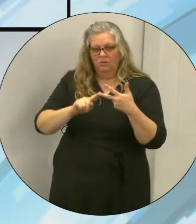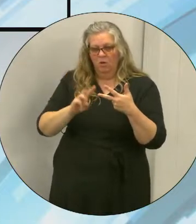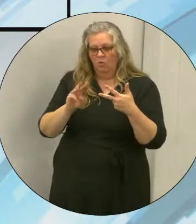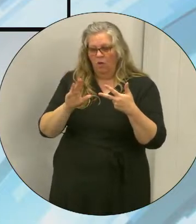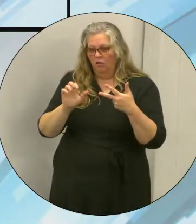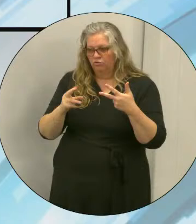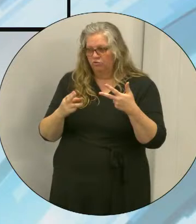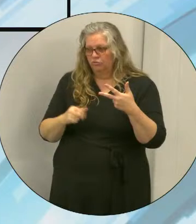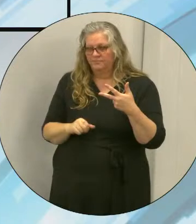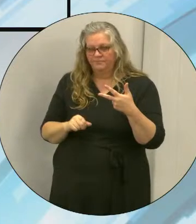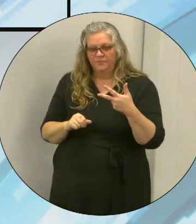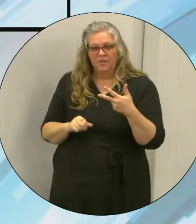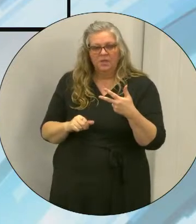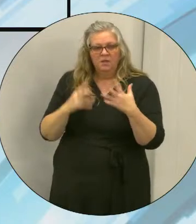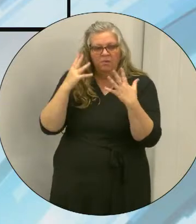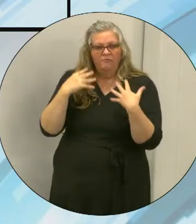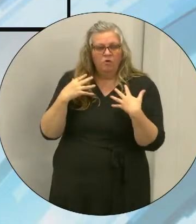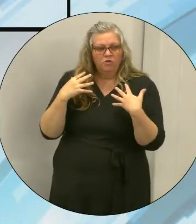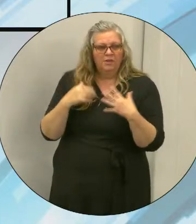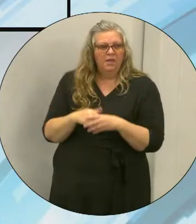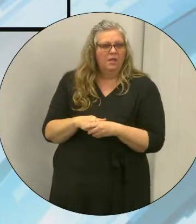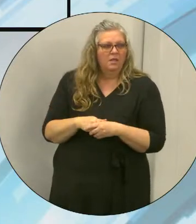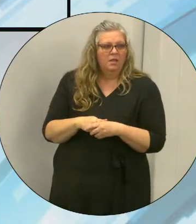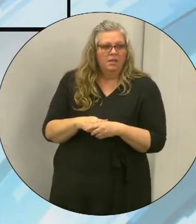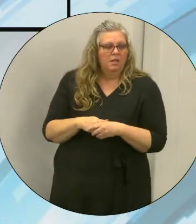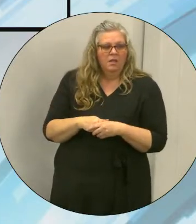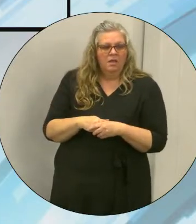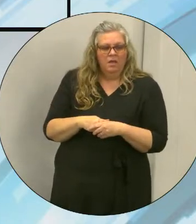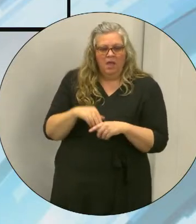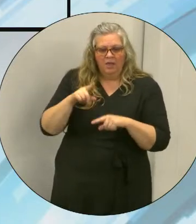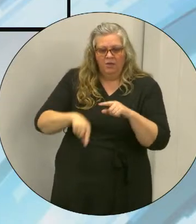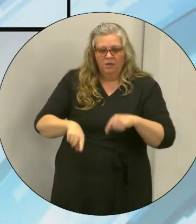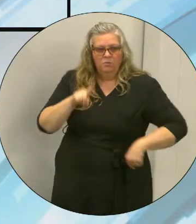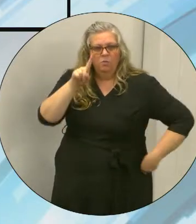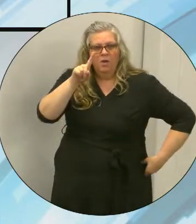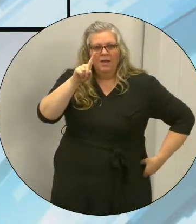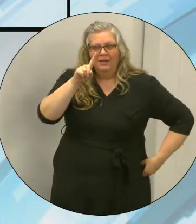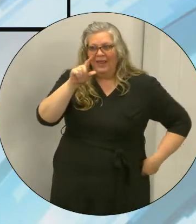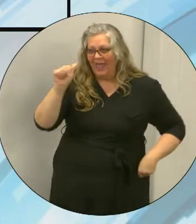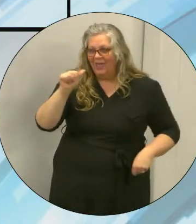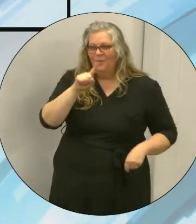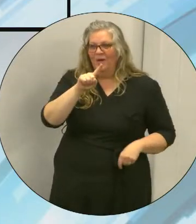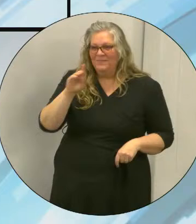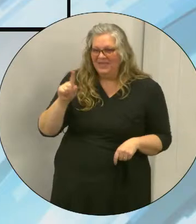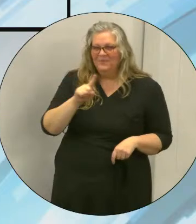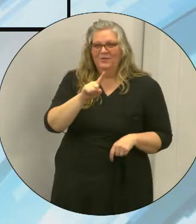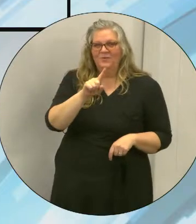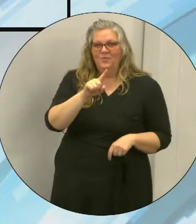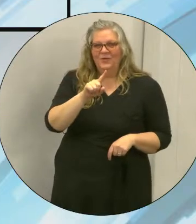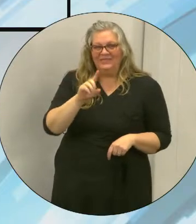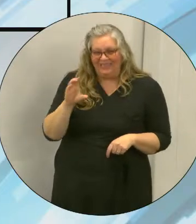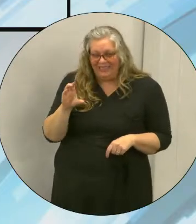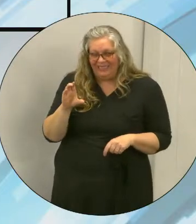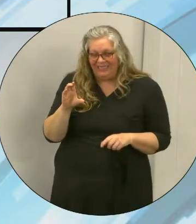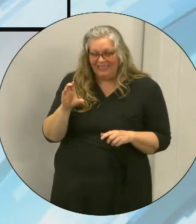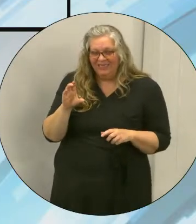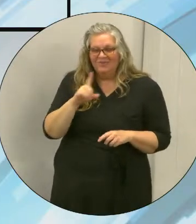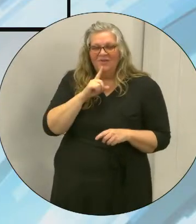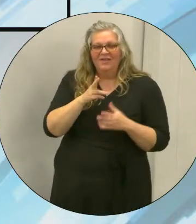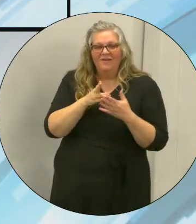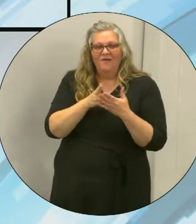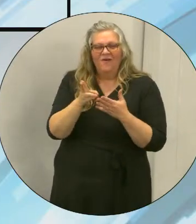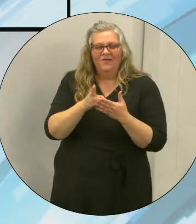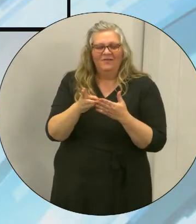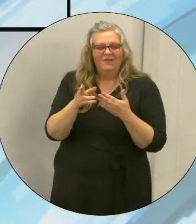3. But unfortunately, I couldn't do a 1A, 1B, 1C, because quite frankly, I think with whomever